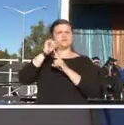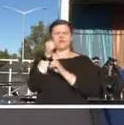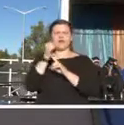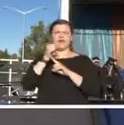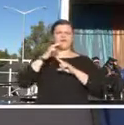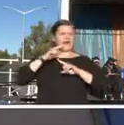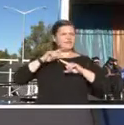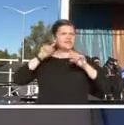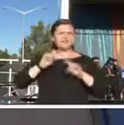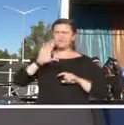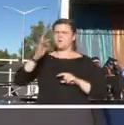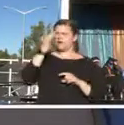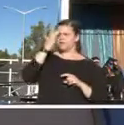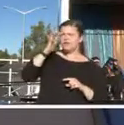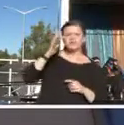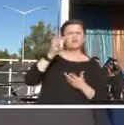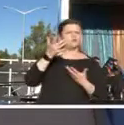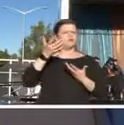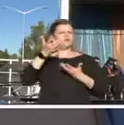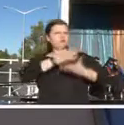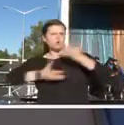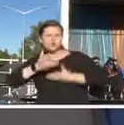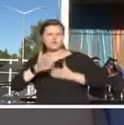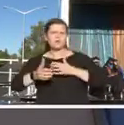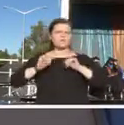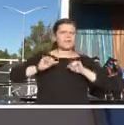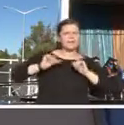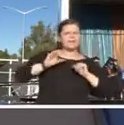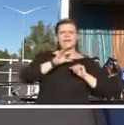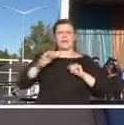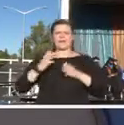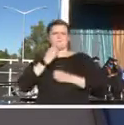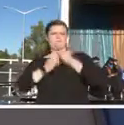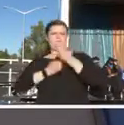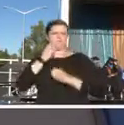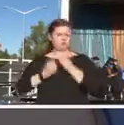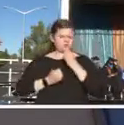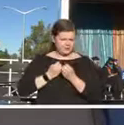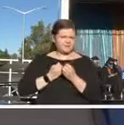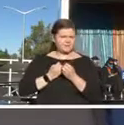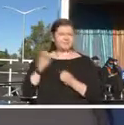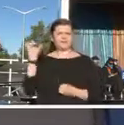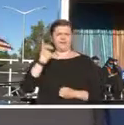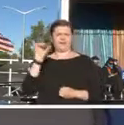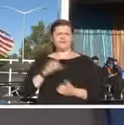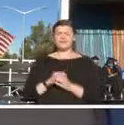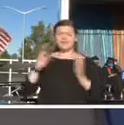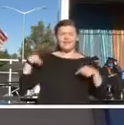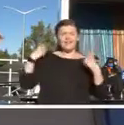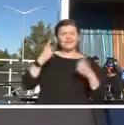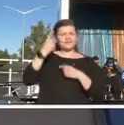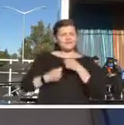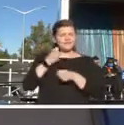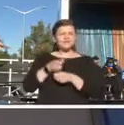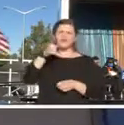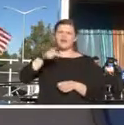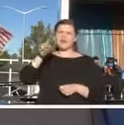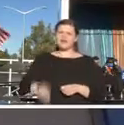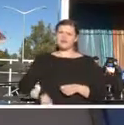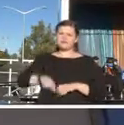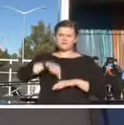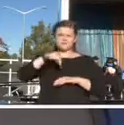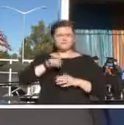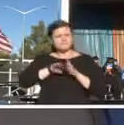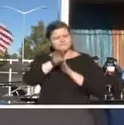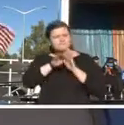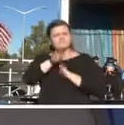intellectually, socially, and emotionally. Over the last year, you have had to develop a deeper resilience and demonstrate